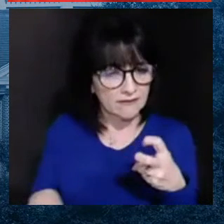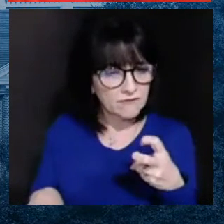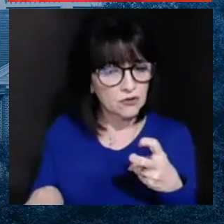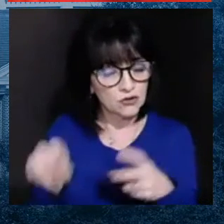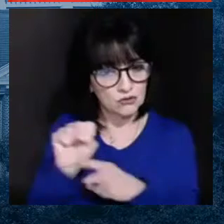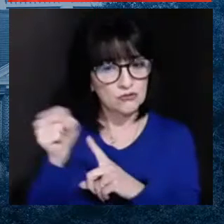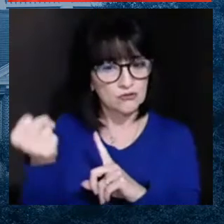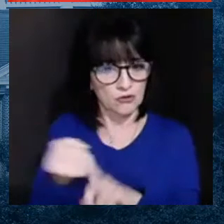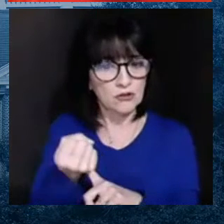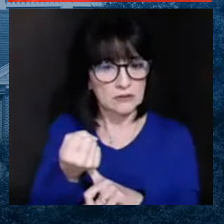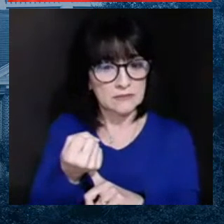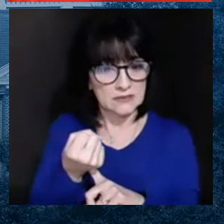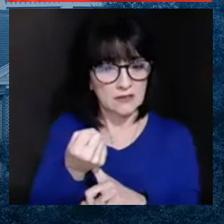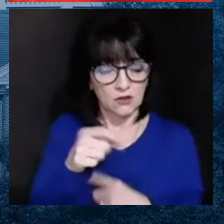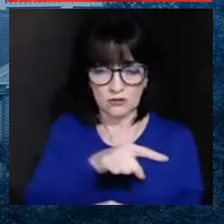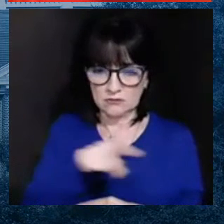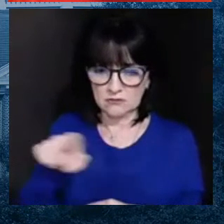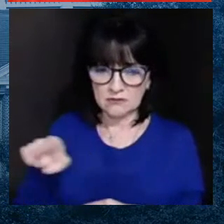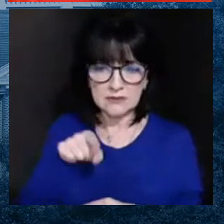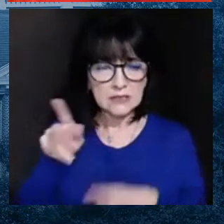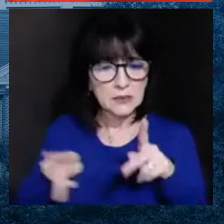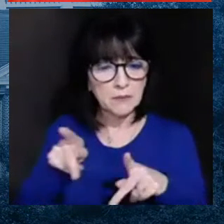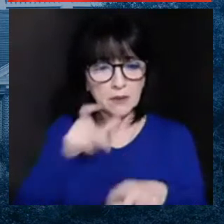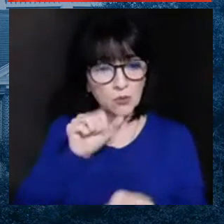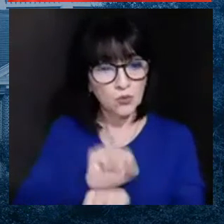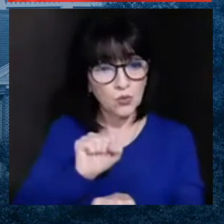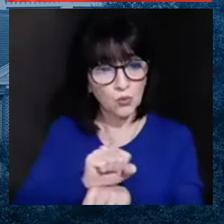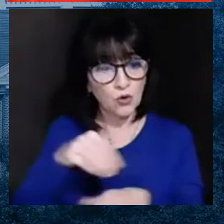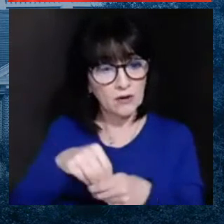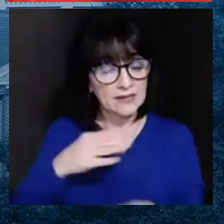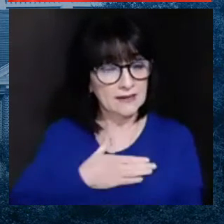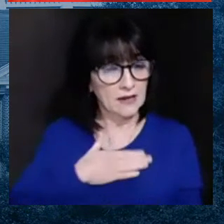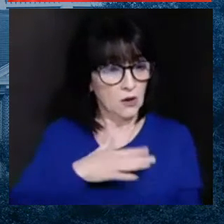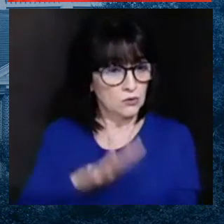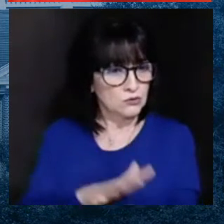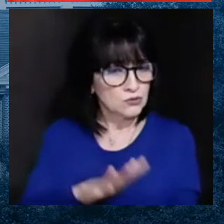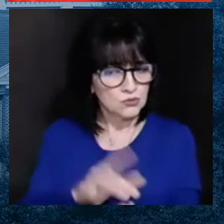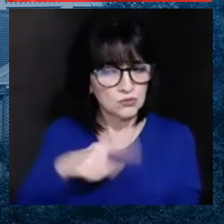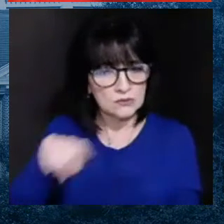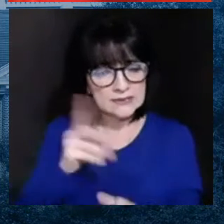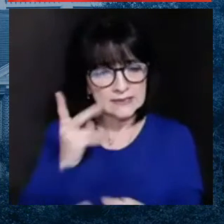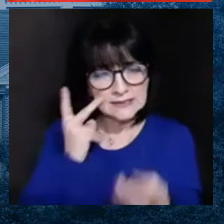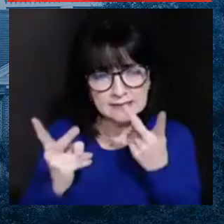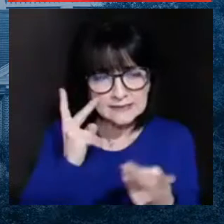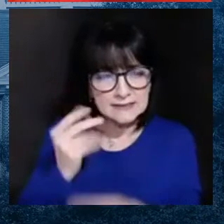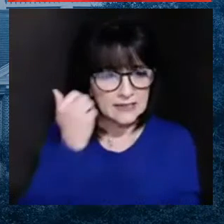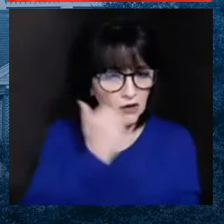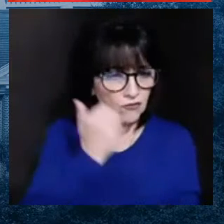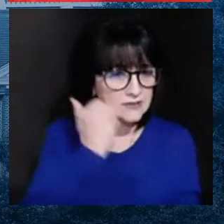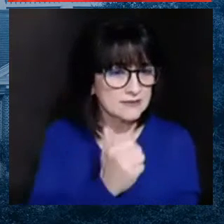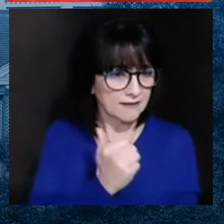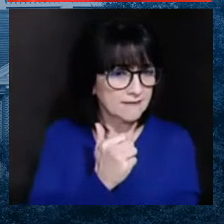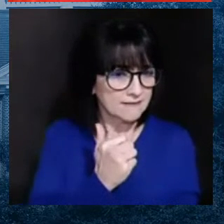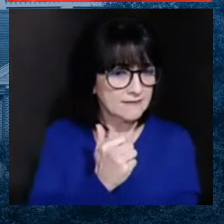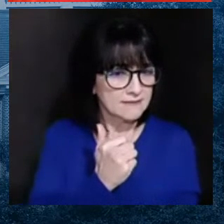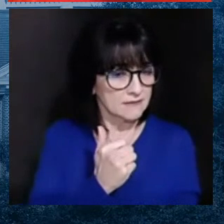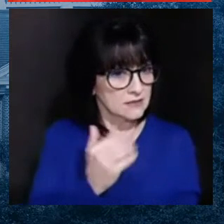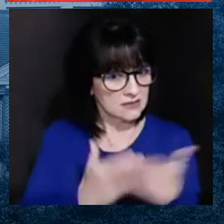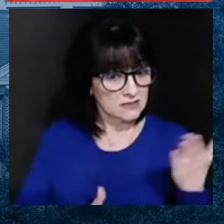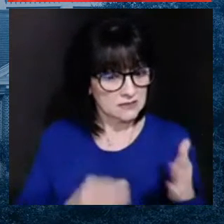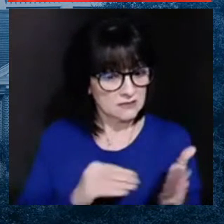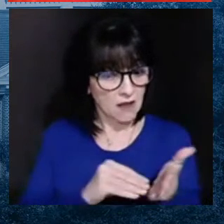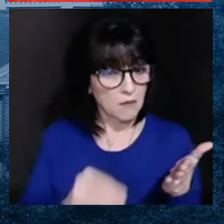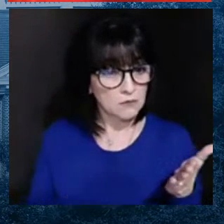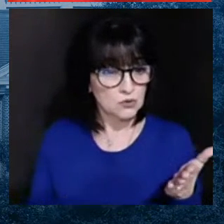in our schools encounter on a daily basis. And we know that they often are the difference between students being successful